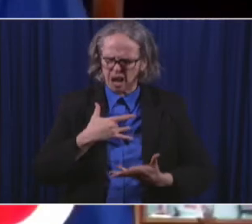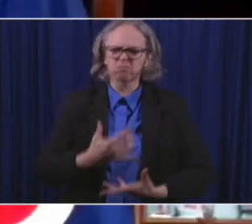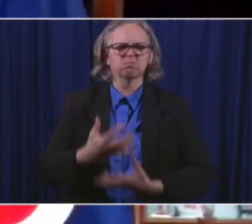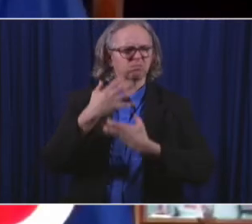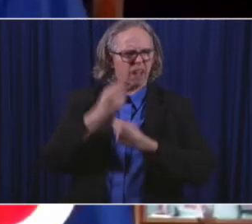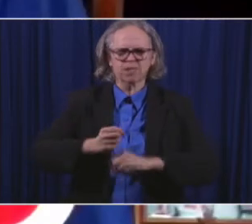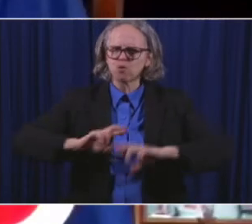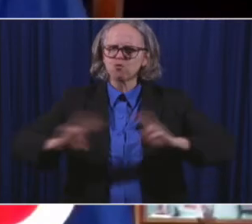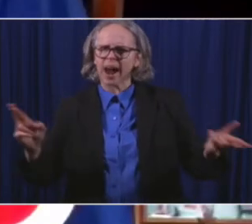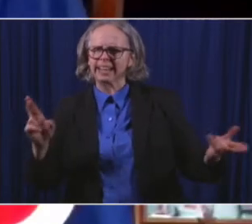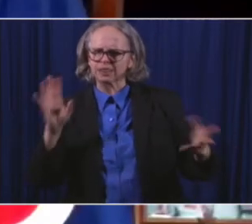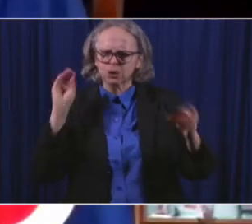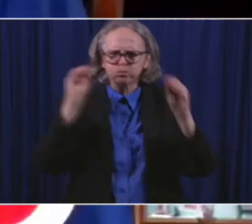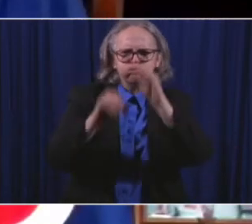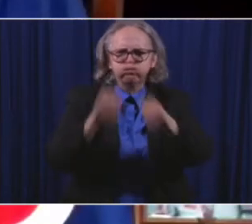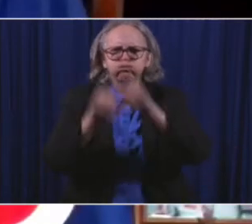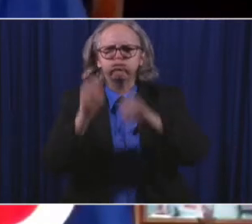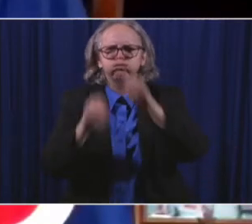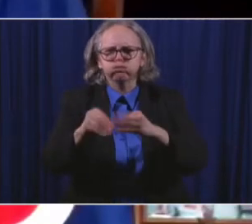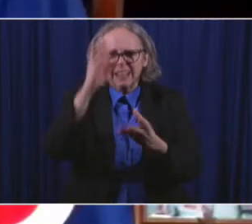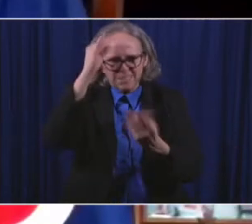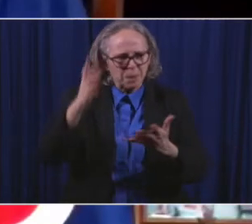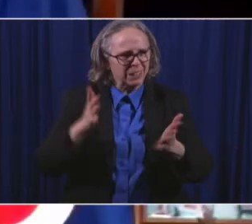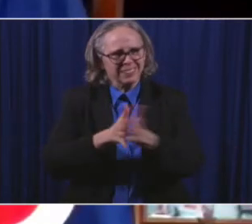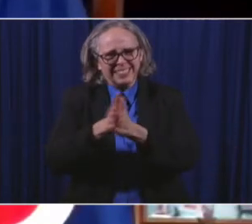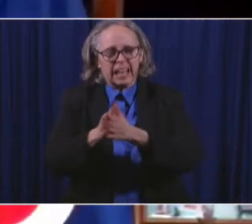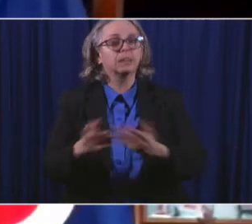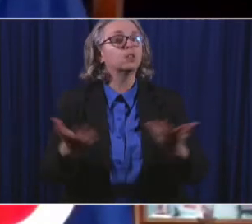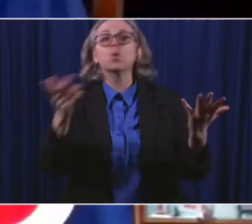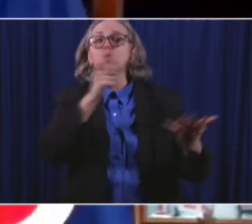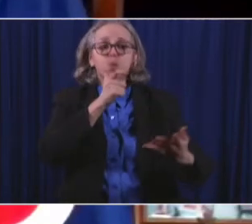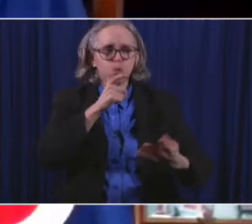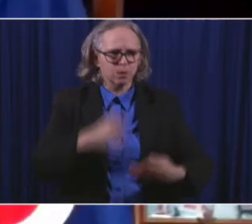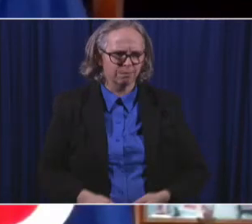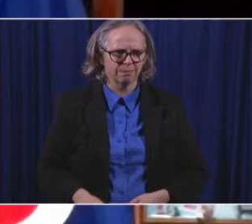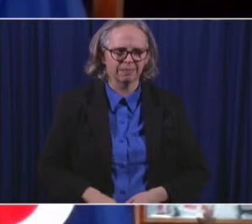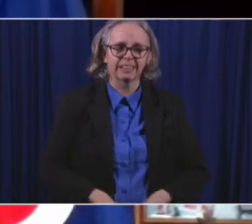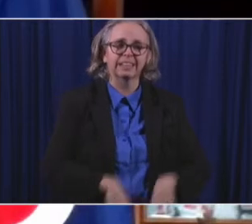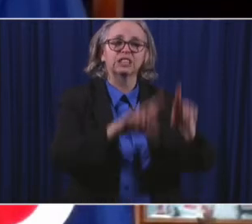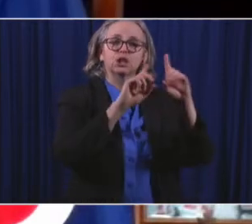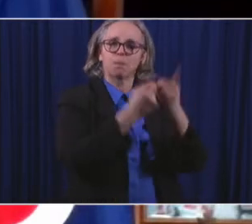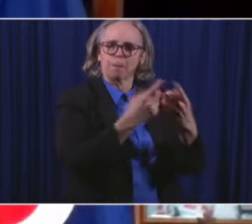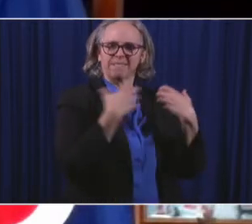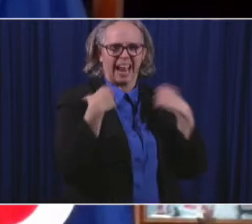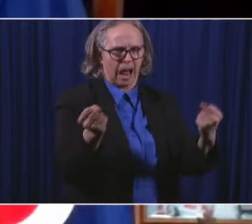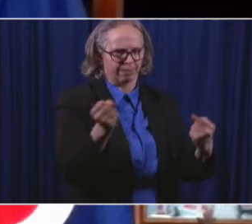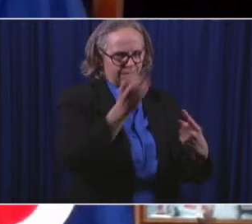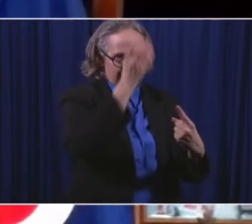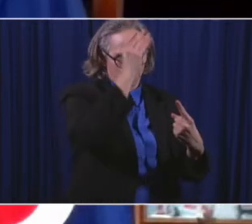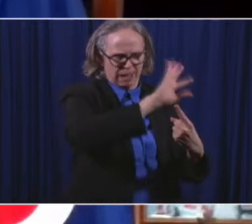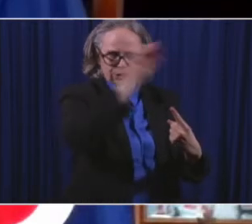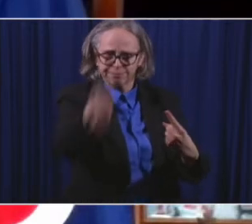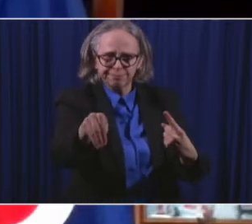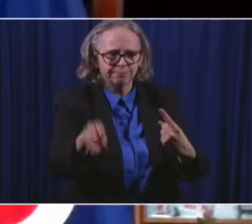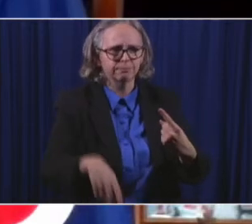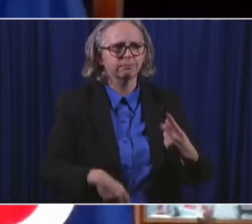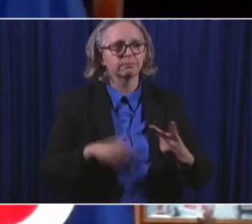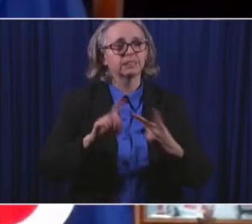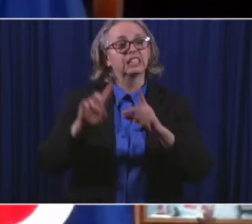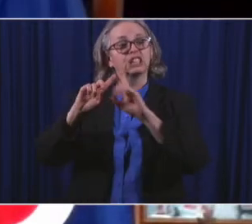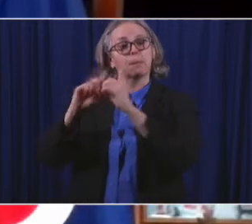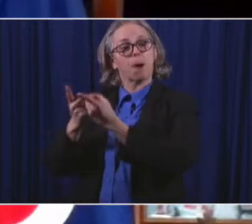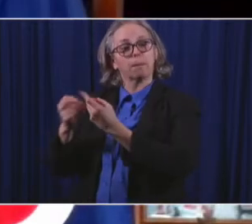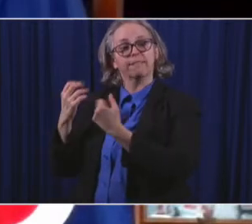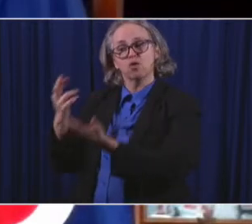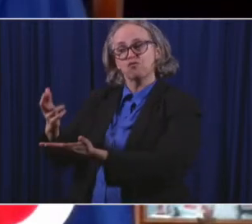to make their information available to the public. That's the Ohio Department of Health, the Department of Rehabilitations and Corrections, Department of